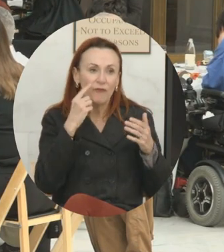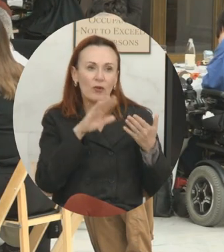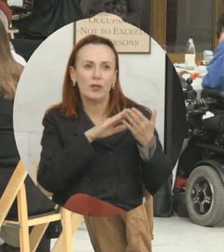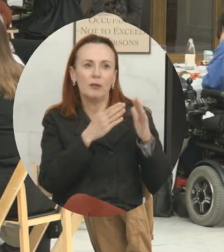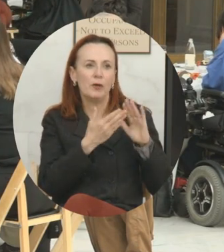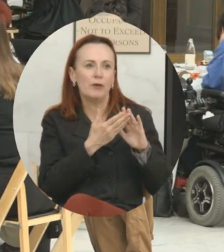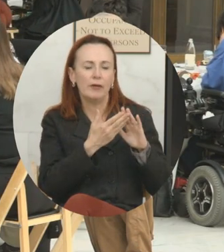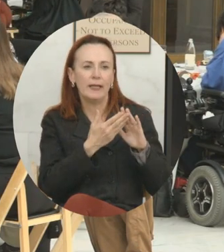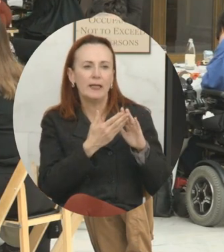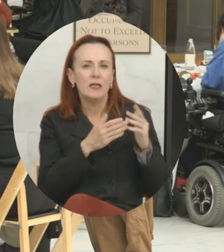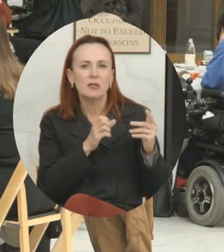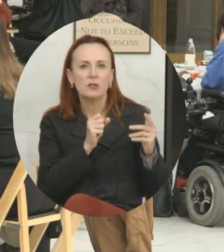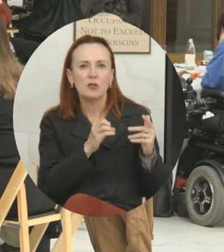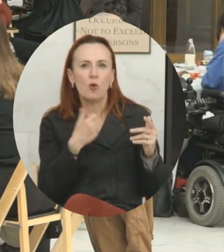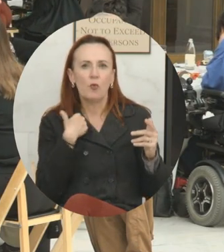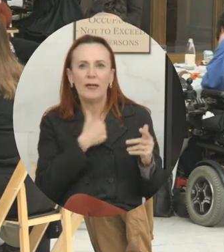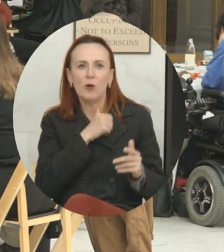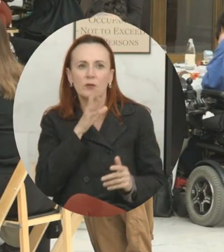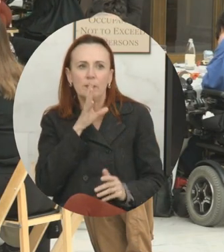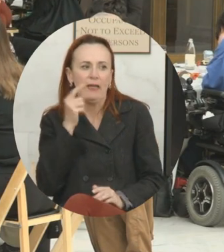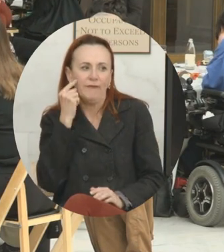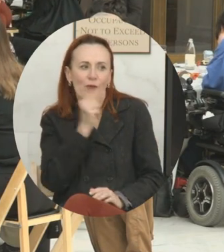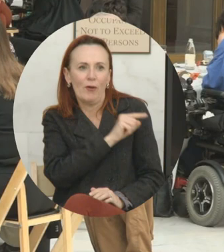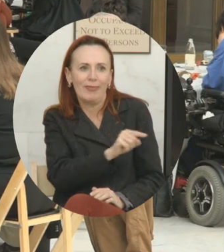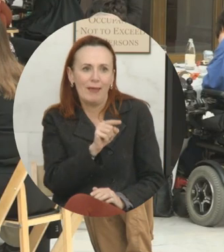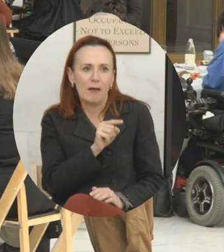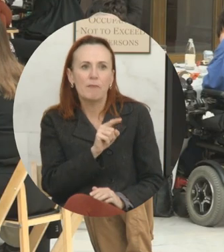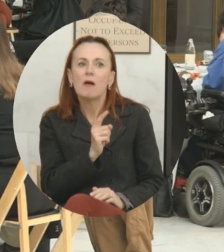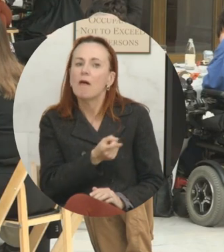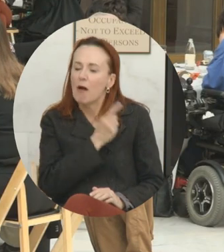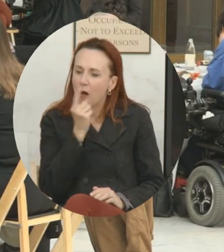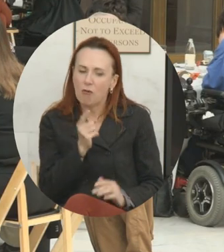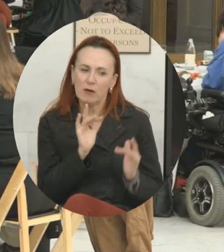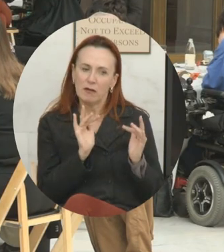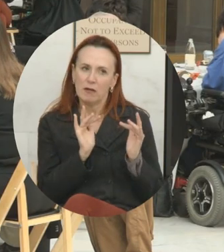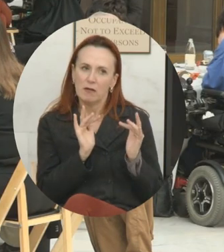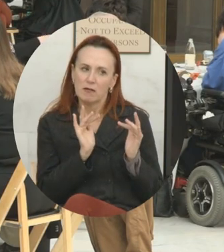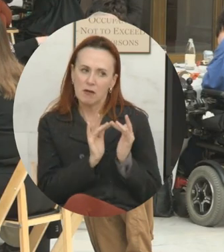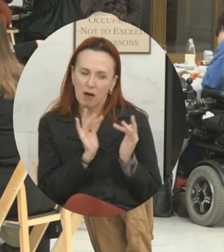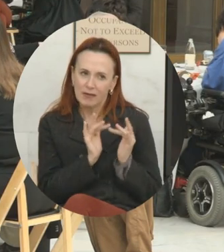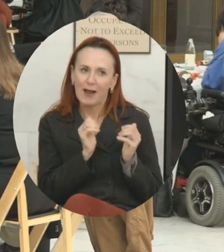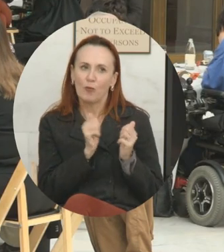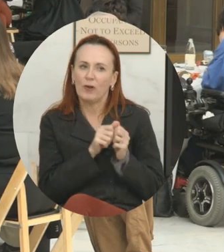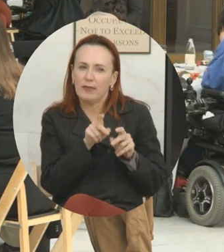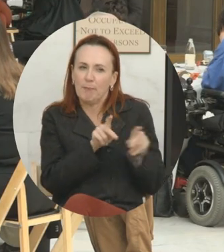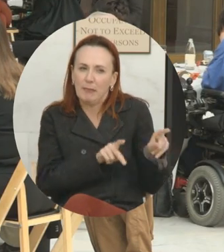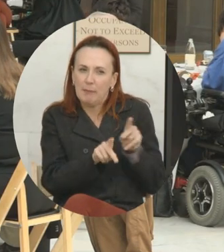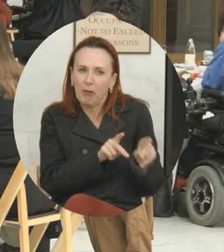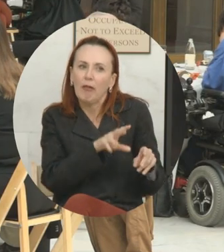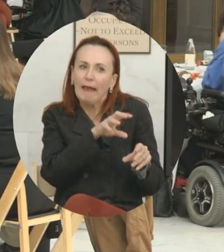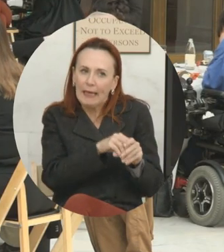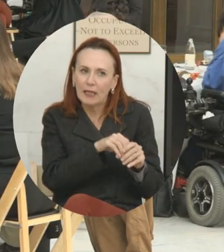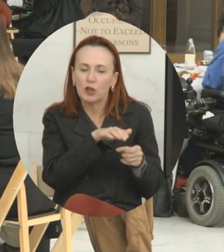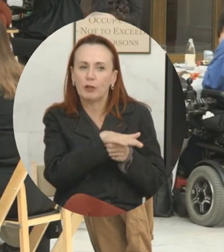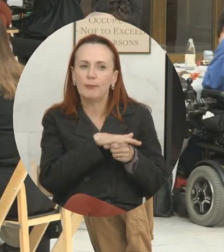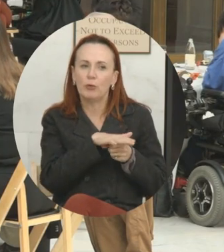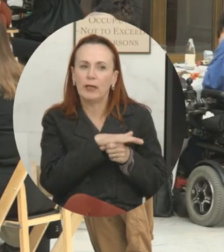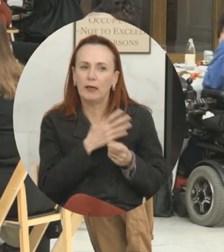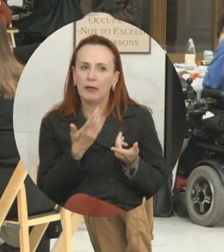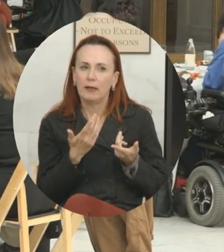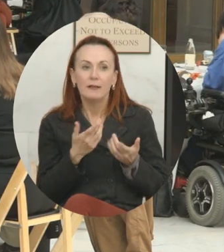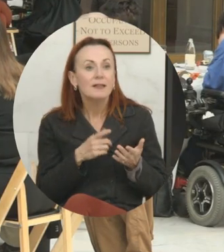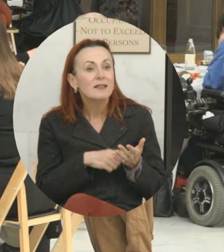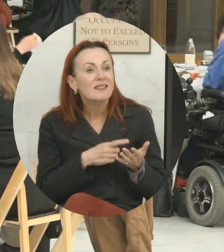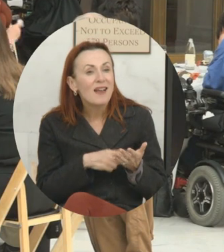numbers or the funding. So always keeping in contact with the pulse of the community, because